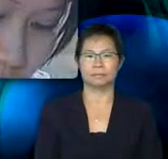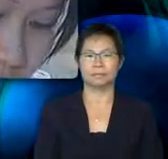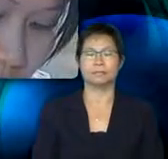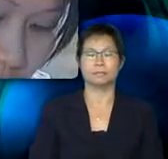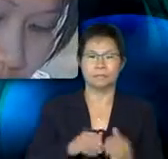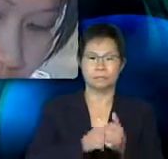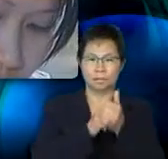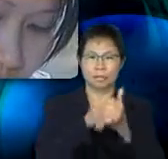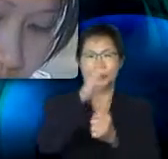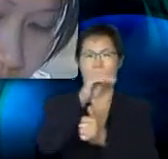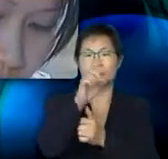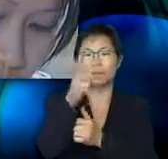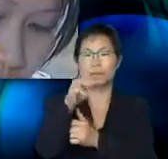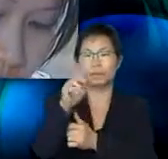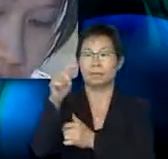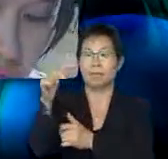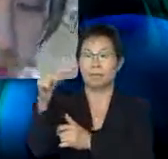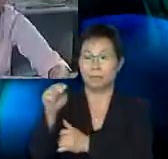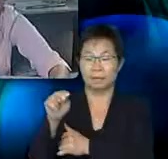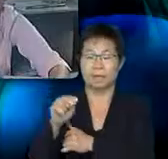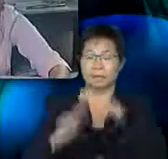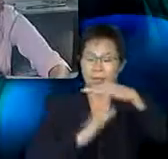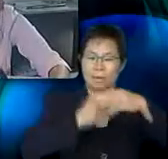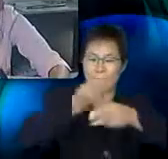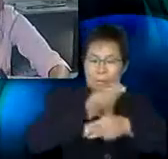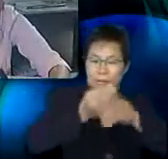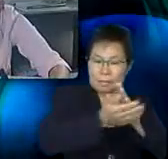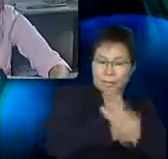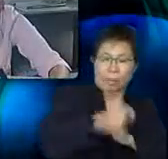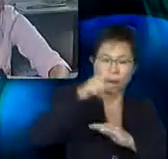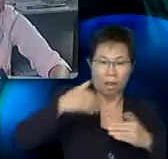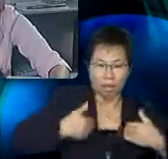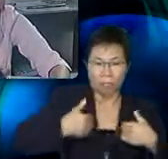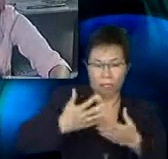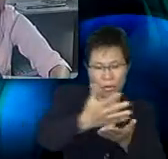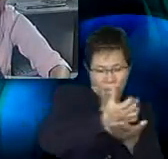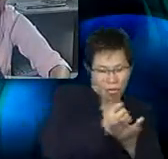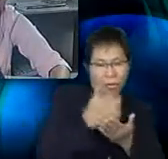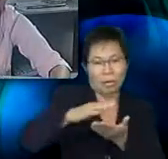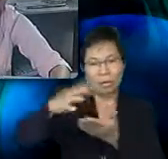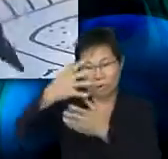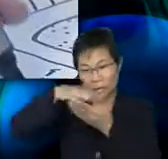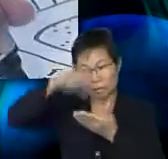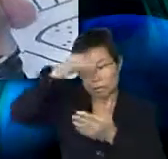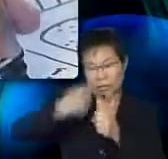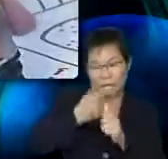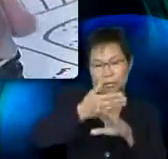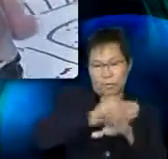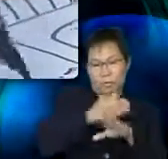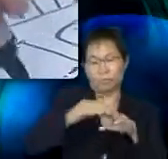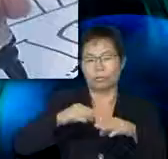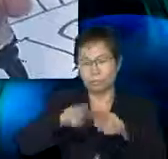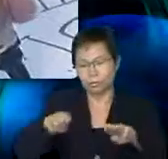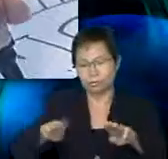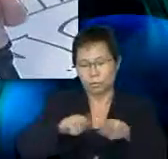According to Madam Tang Milei, basic mathematical skills have to be acquired first before children can progress